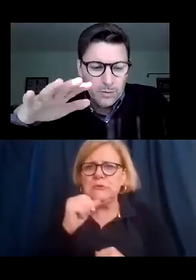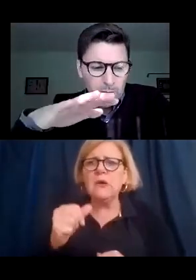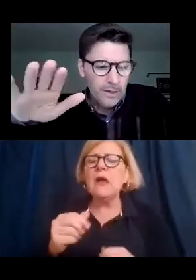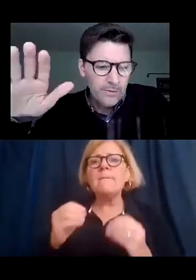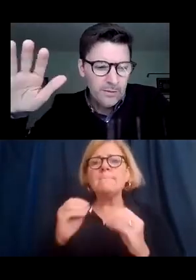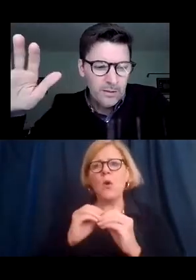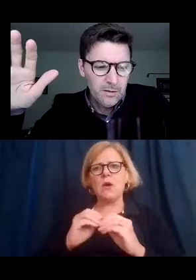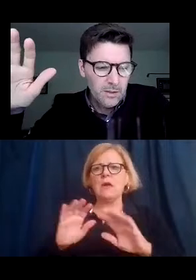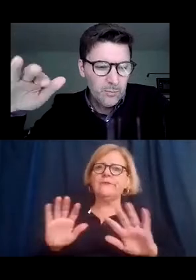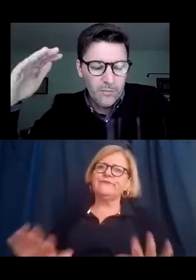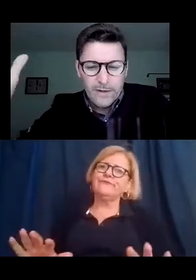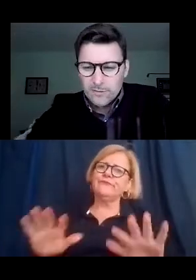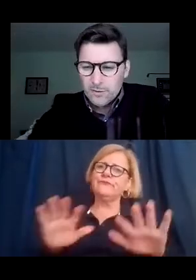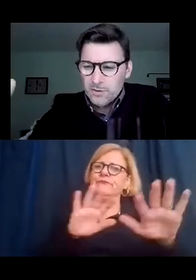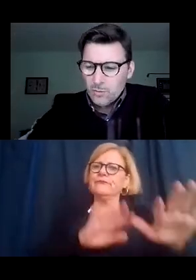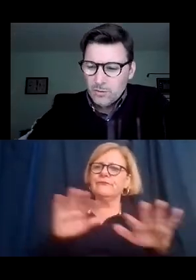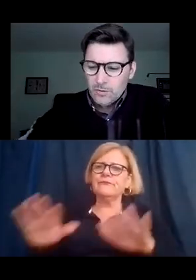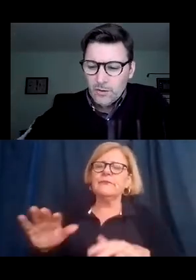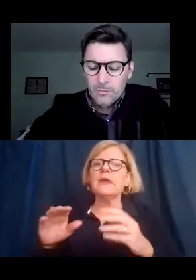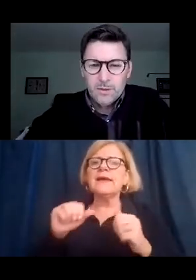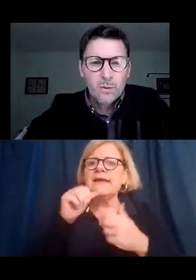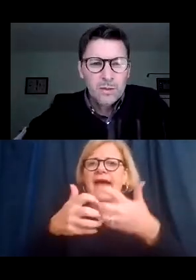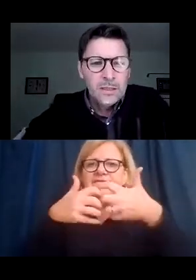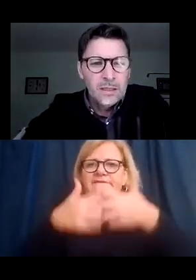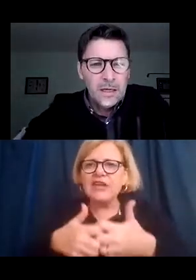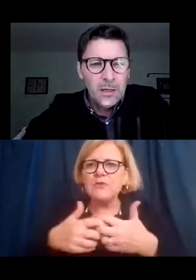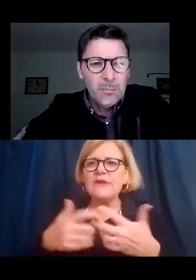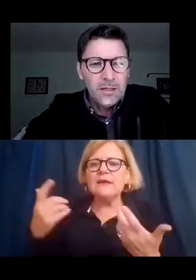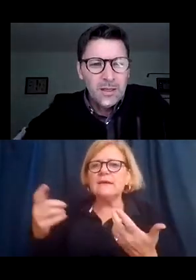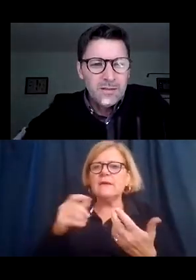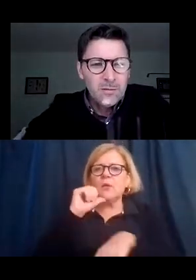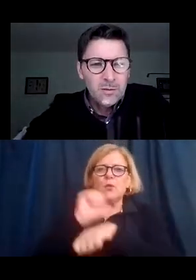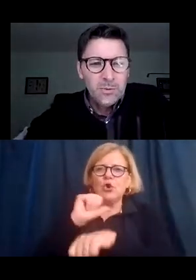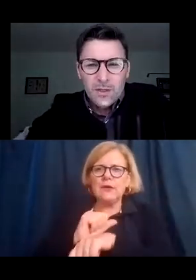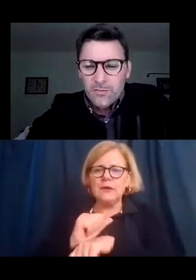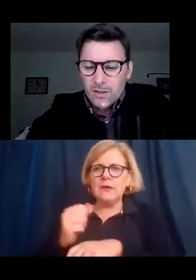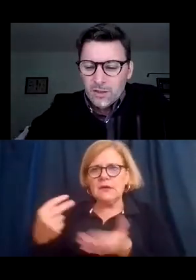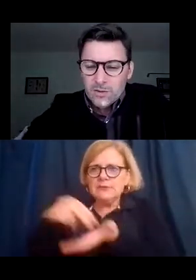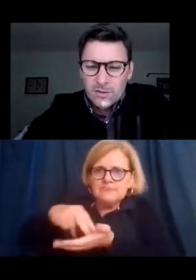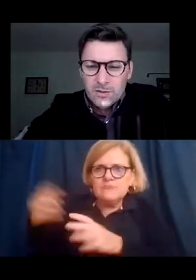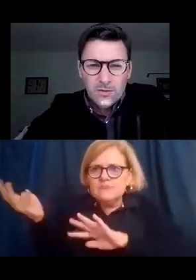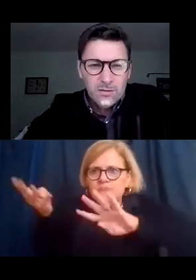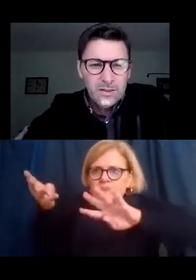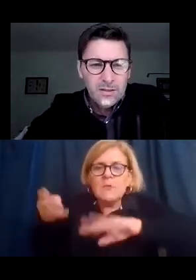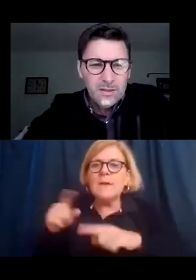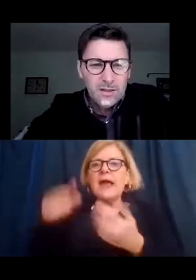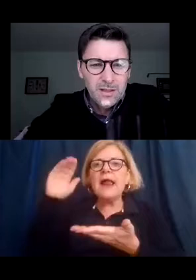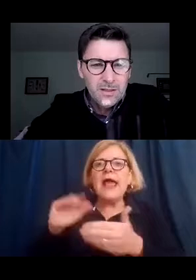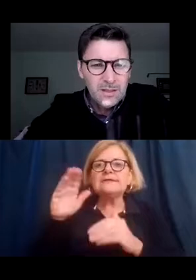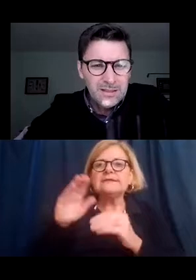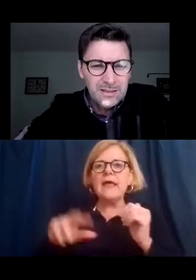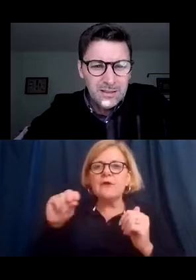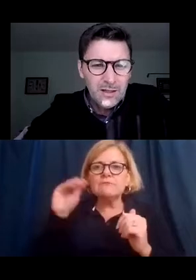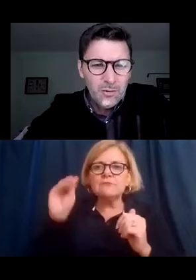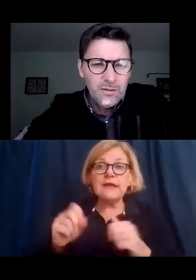sedentary work rather than more factory-based work or farm-based work. But less than 3% of our country can currently claim that